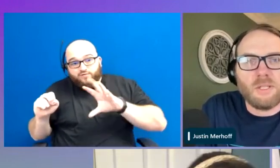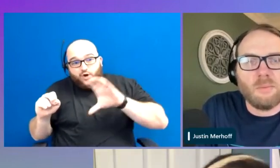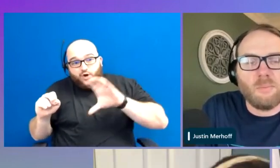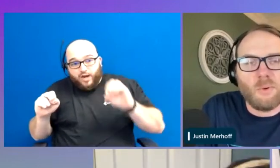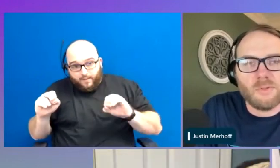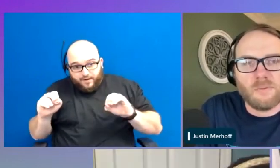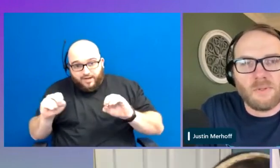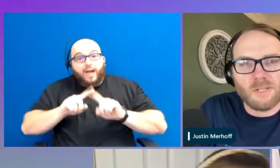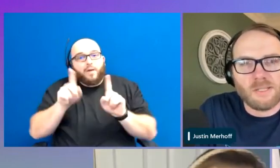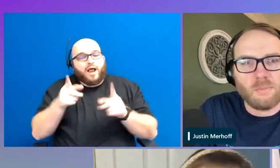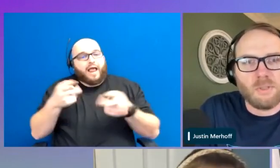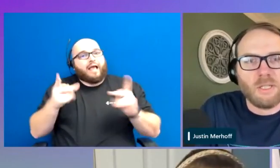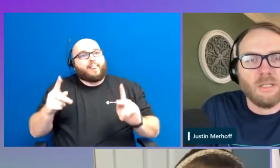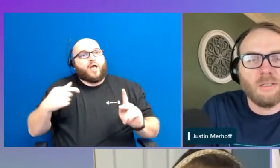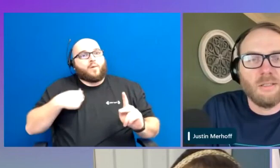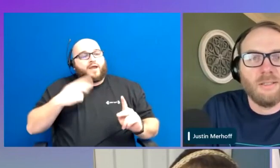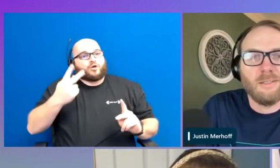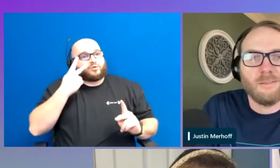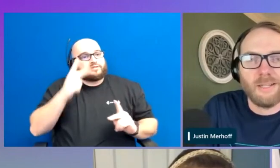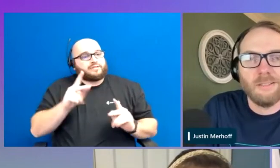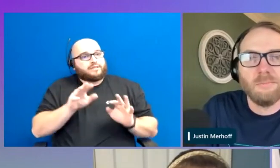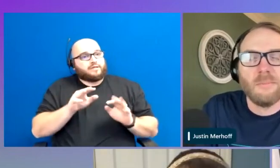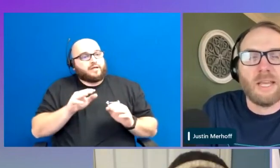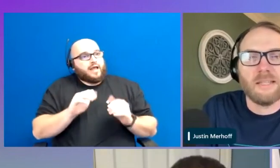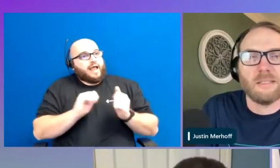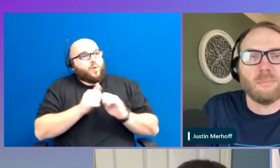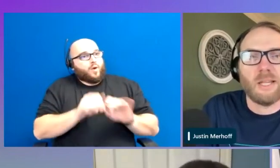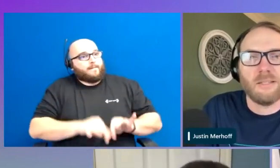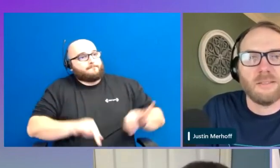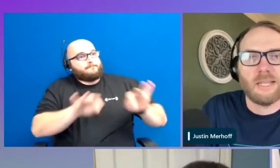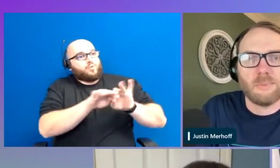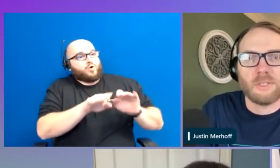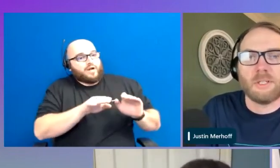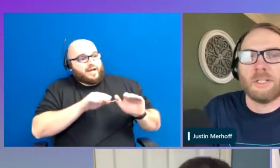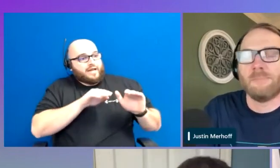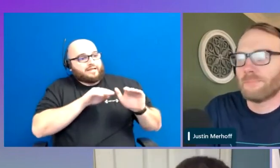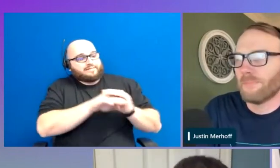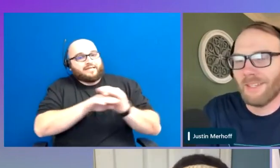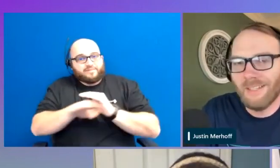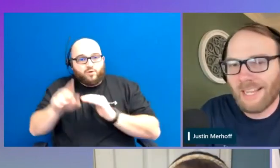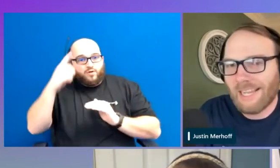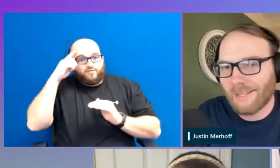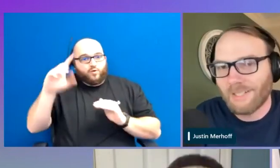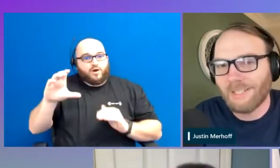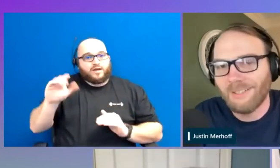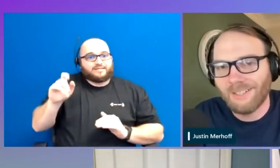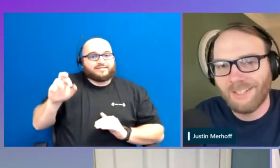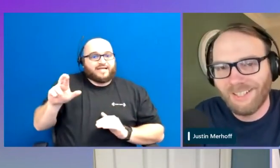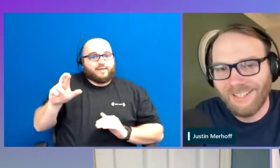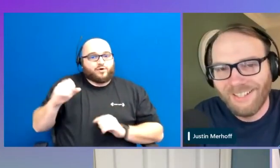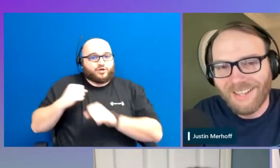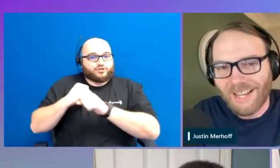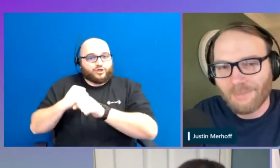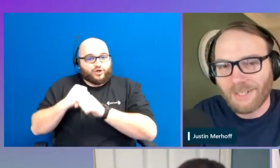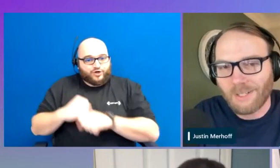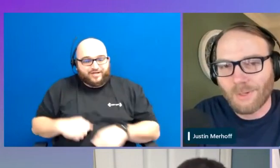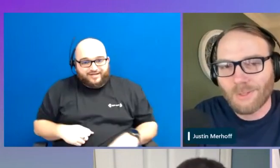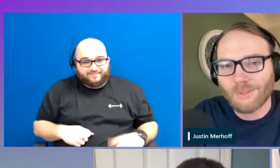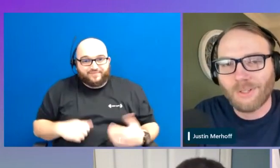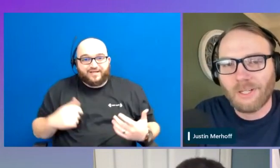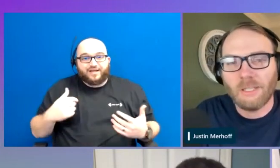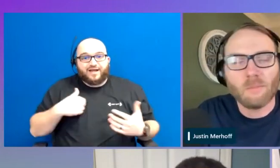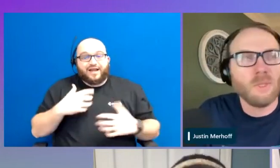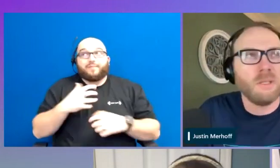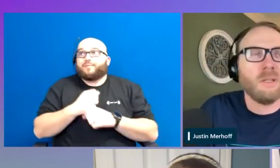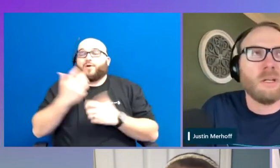eyes to the importance of accessibility as applies to cybersecurity. And I'm getting I'm getting